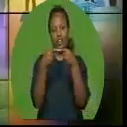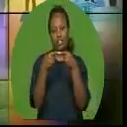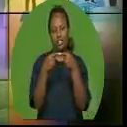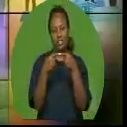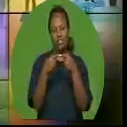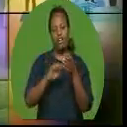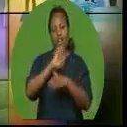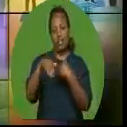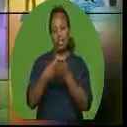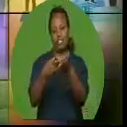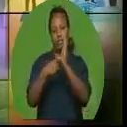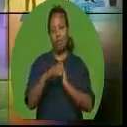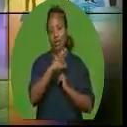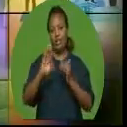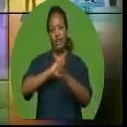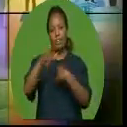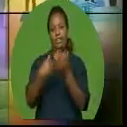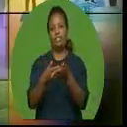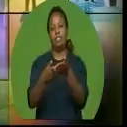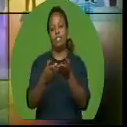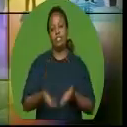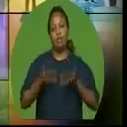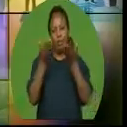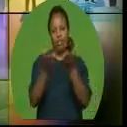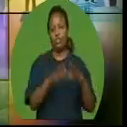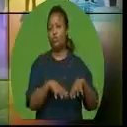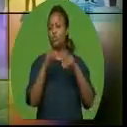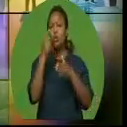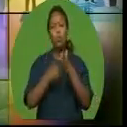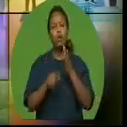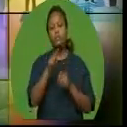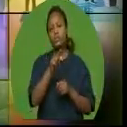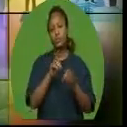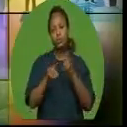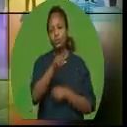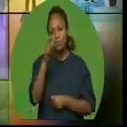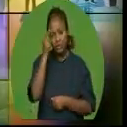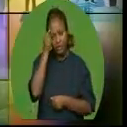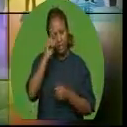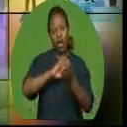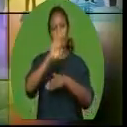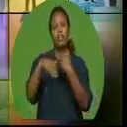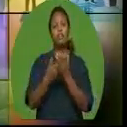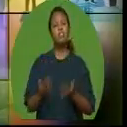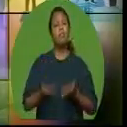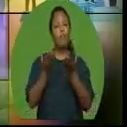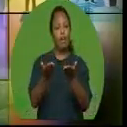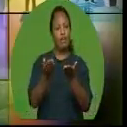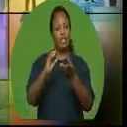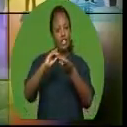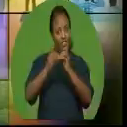aggregate demand and aggregate supply. Students, what do you think is aggregate